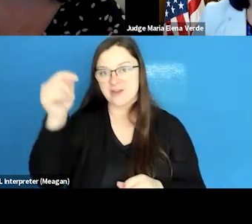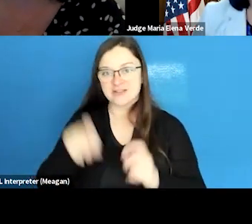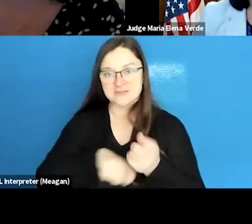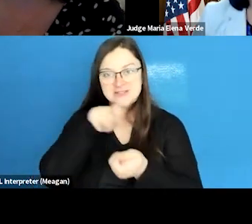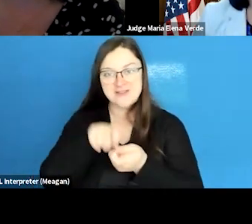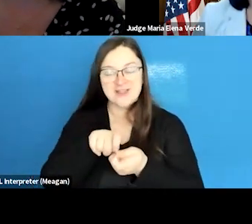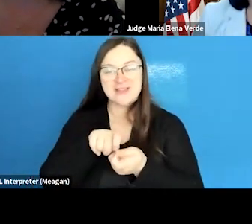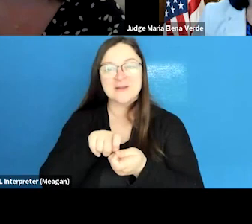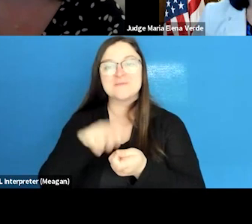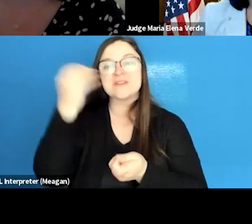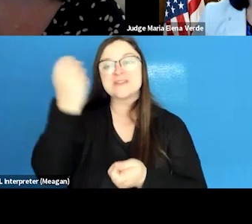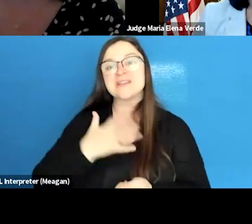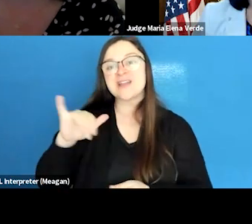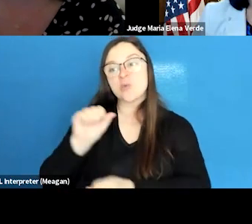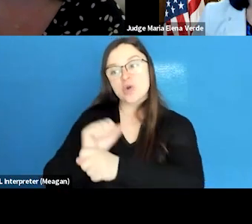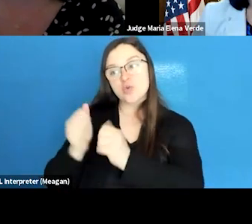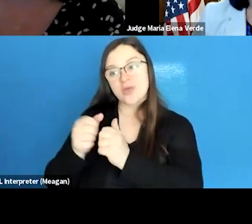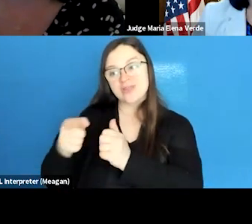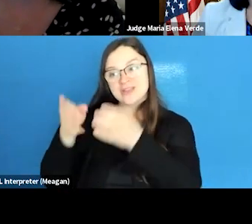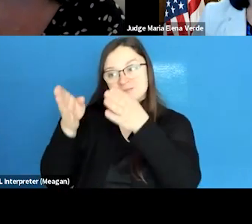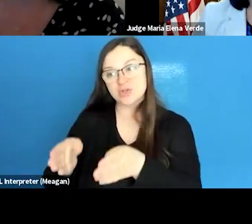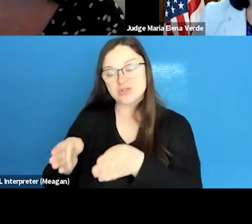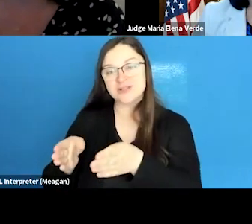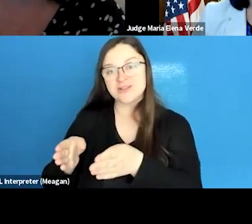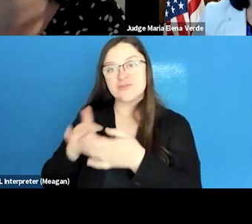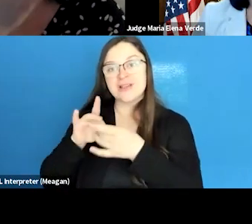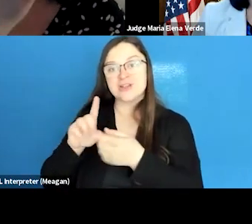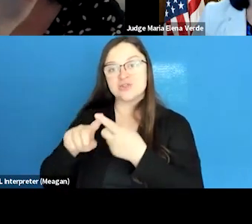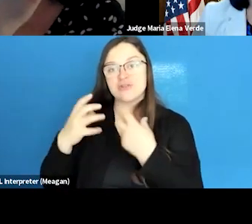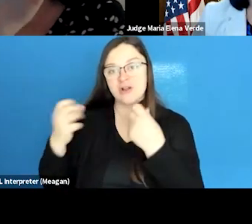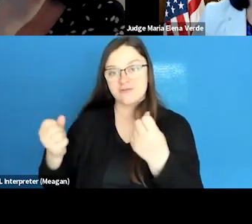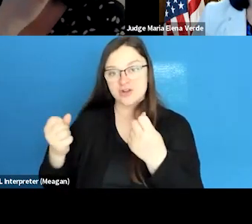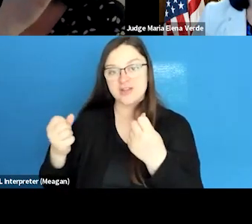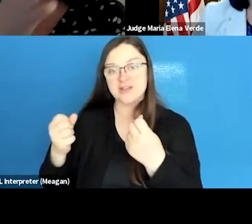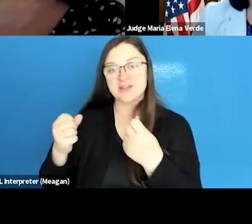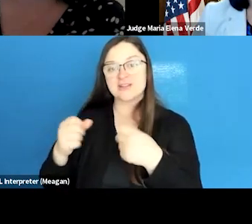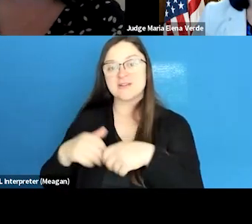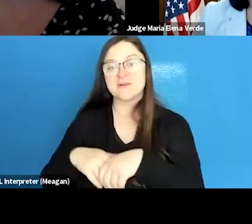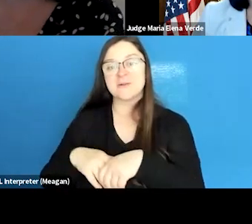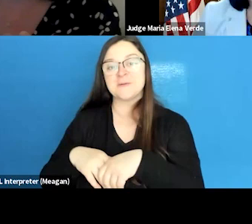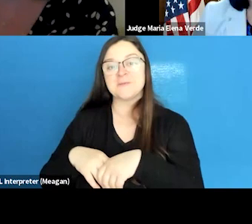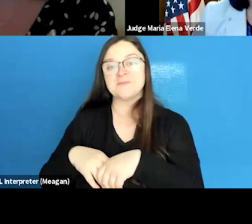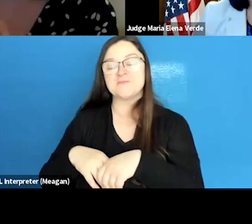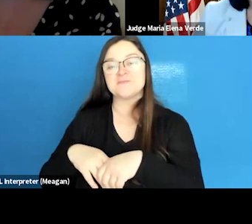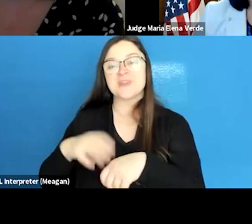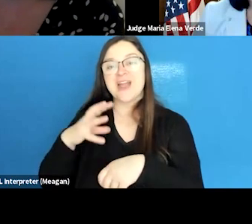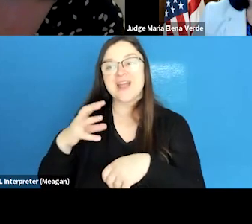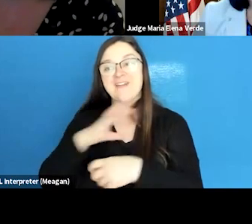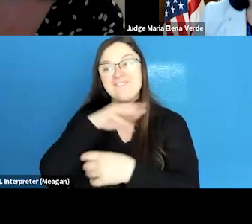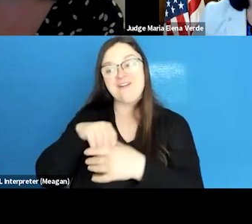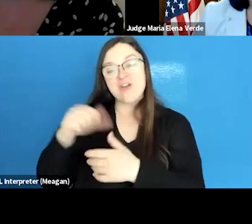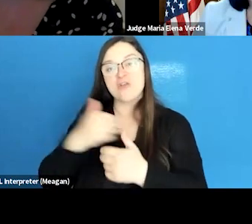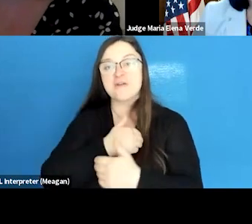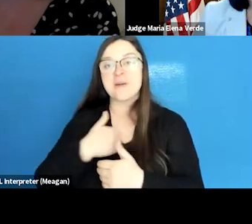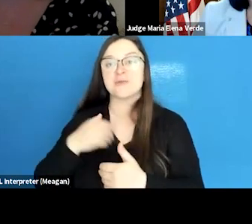that working with the individual in recovery regarding their specific family system and involving other members of a family in